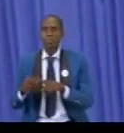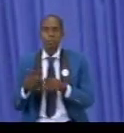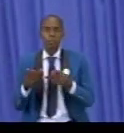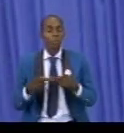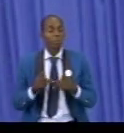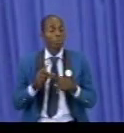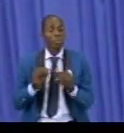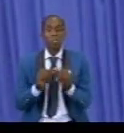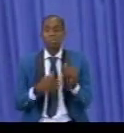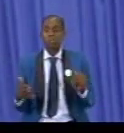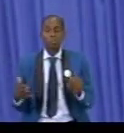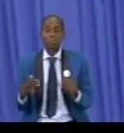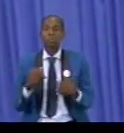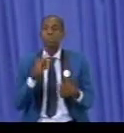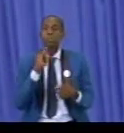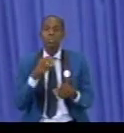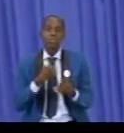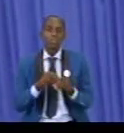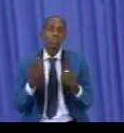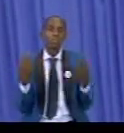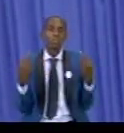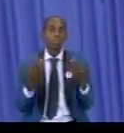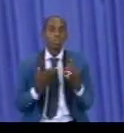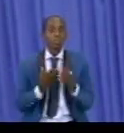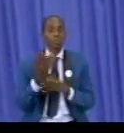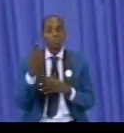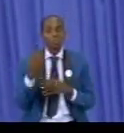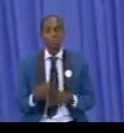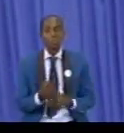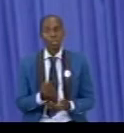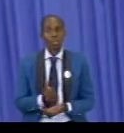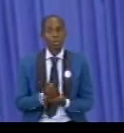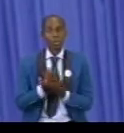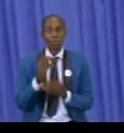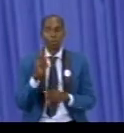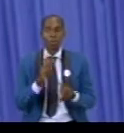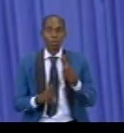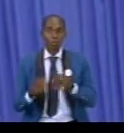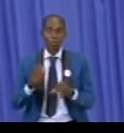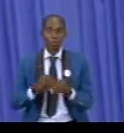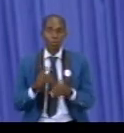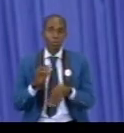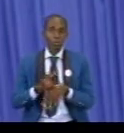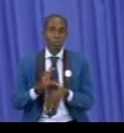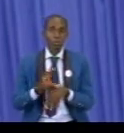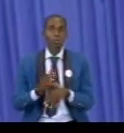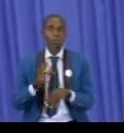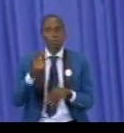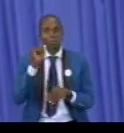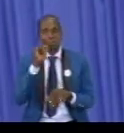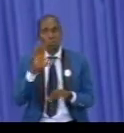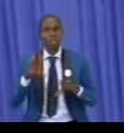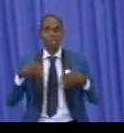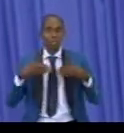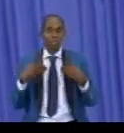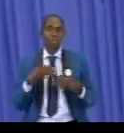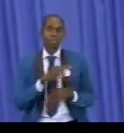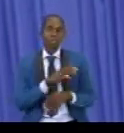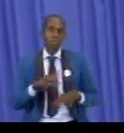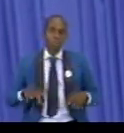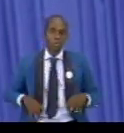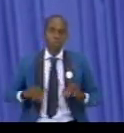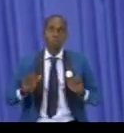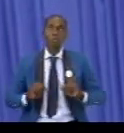vain. Through the intervention of the brethren who we work together in a place, I gave my life because they invited me. I gave my life to the